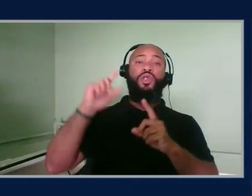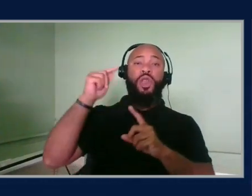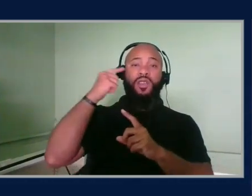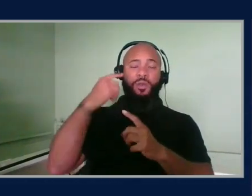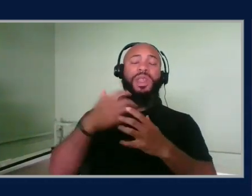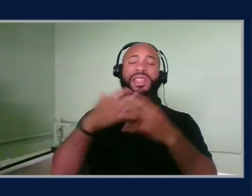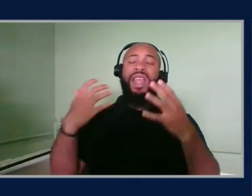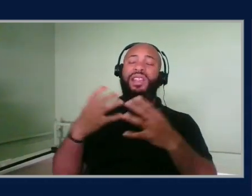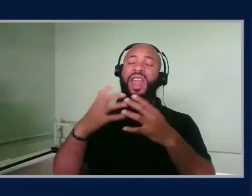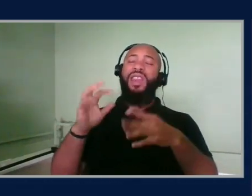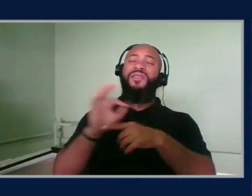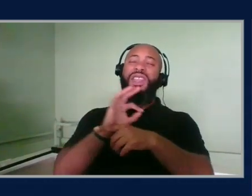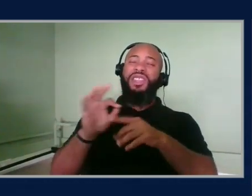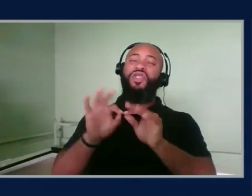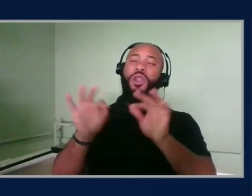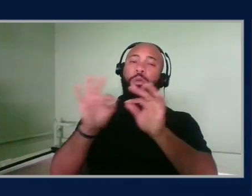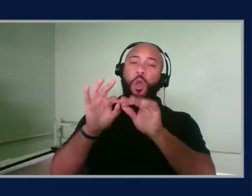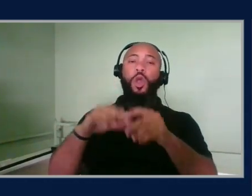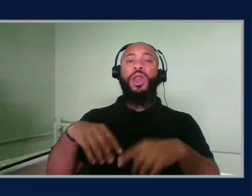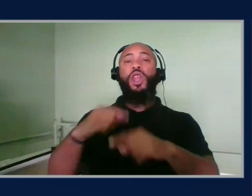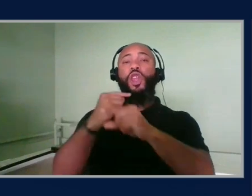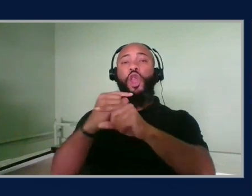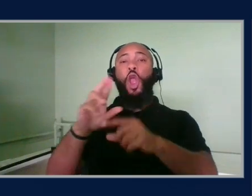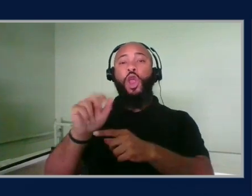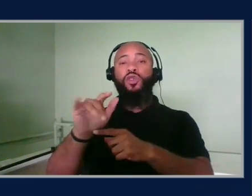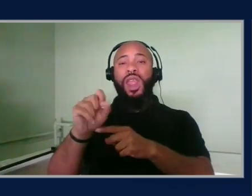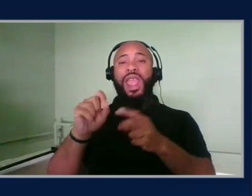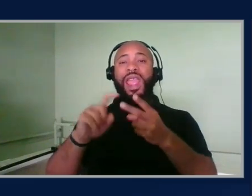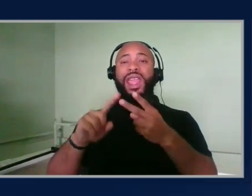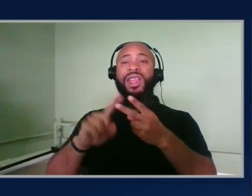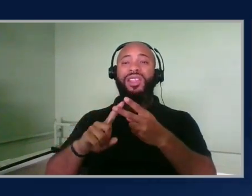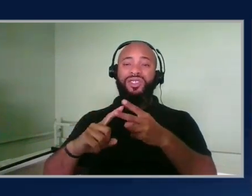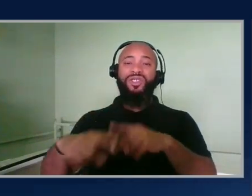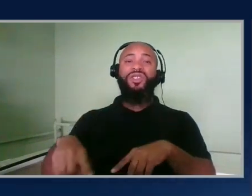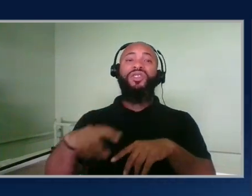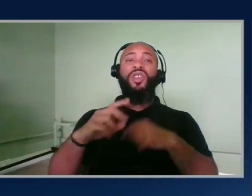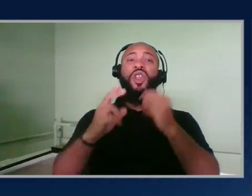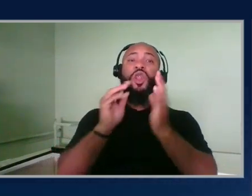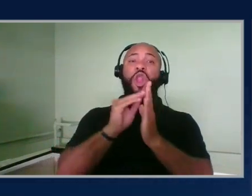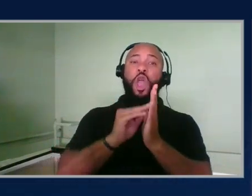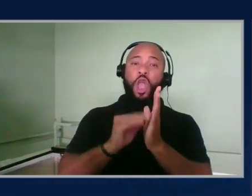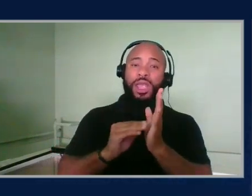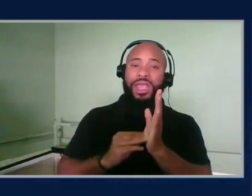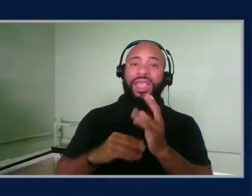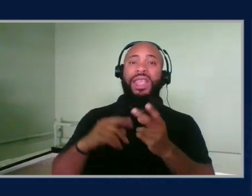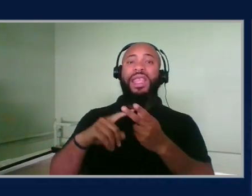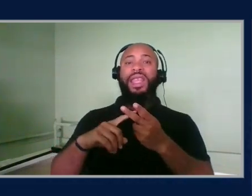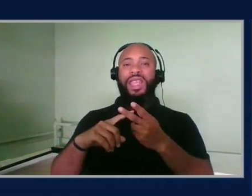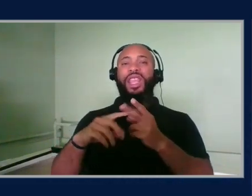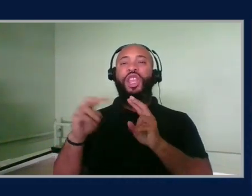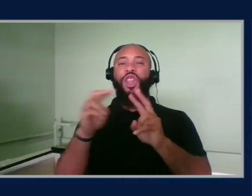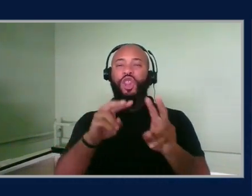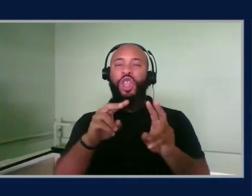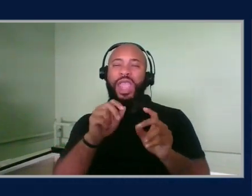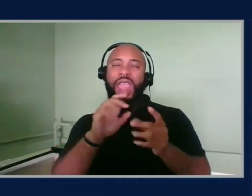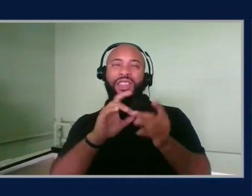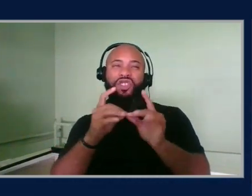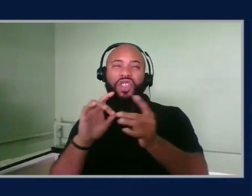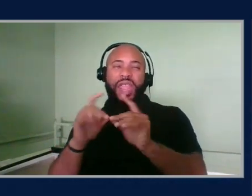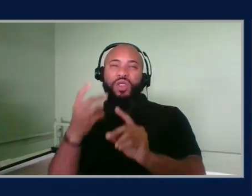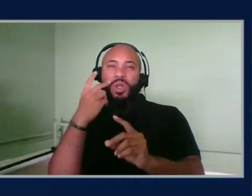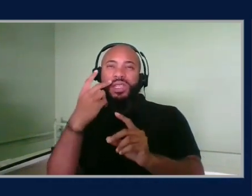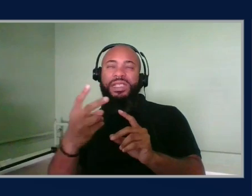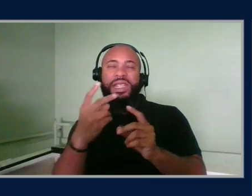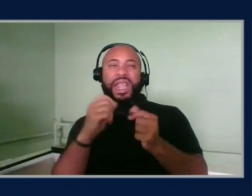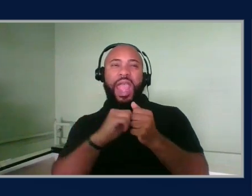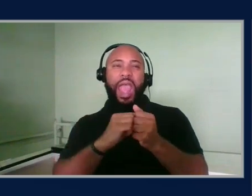and, invocation logging and storing, so you can kind of look at the chain of what happened when and why it happened. And so